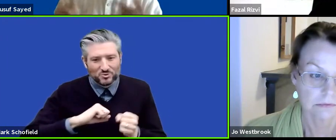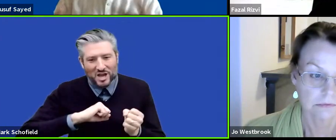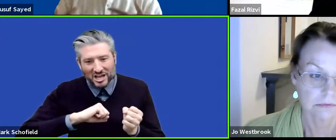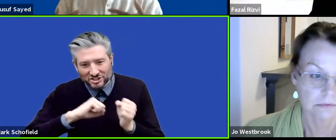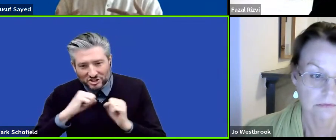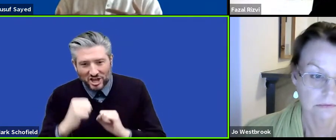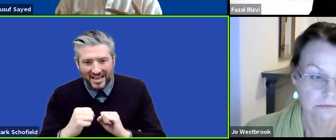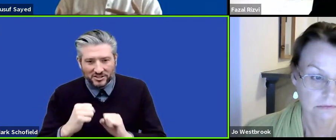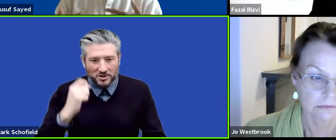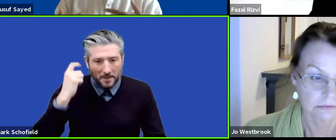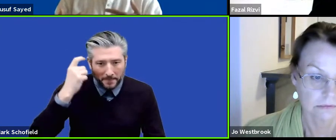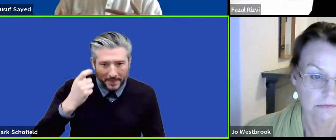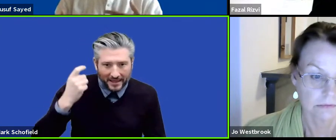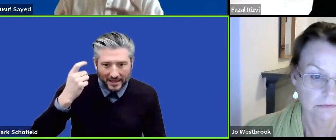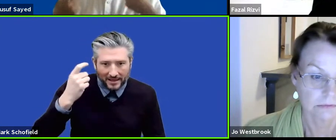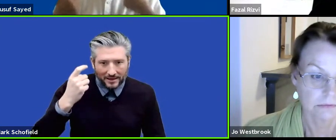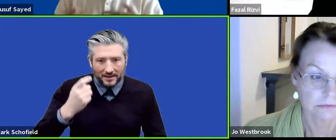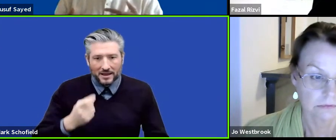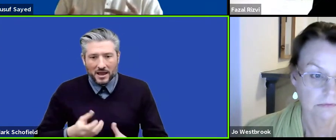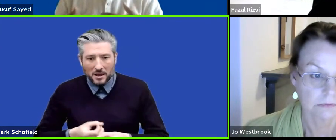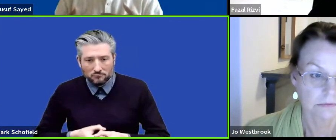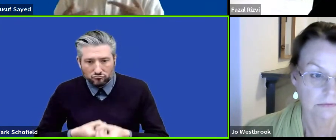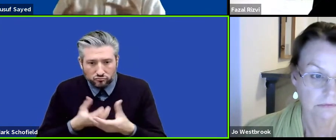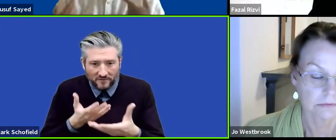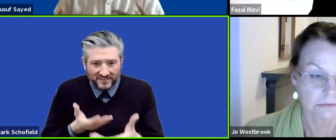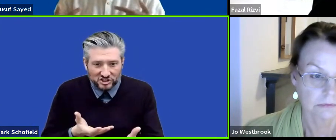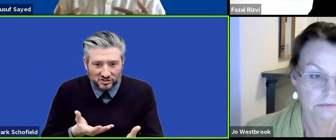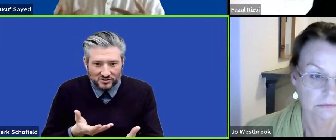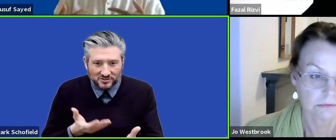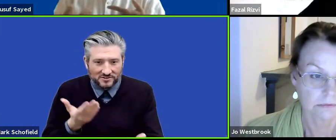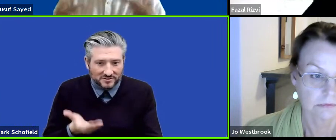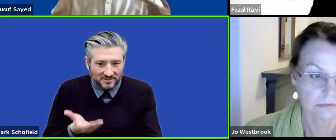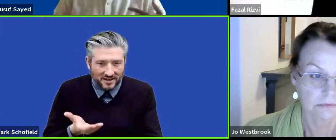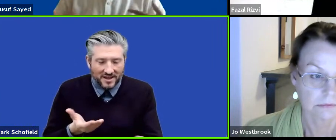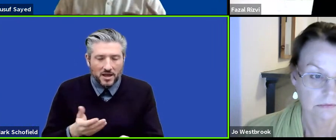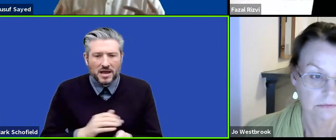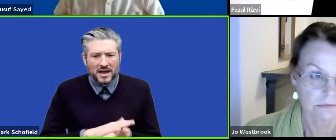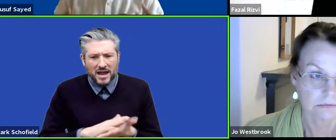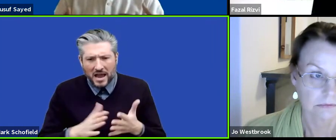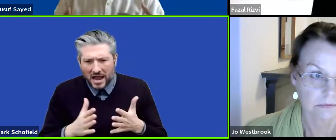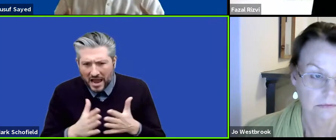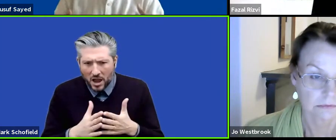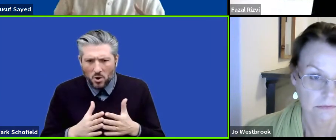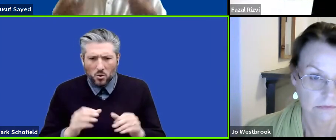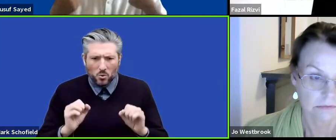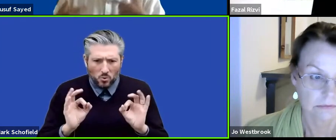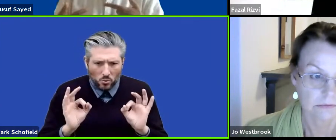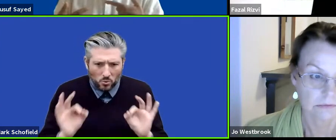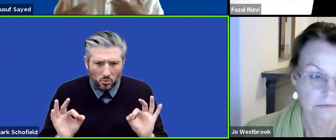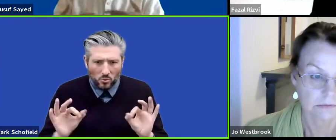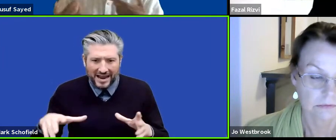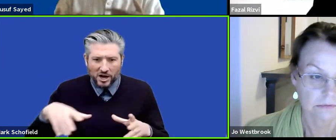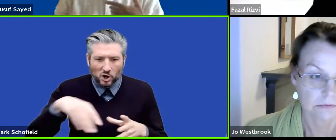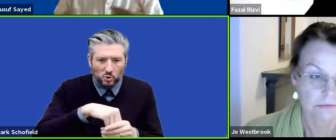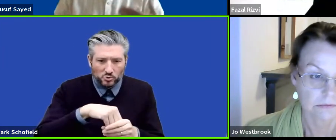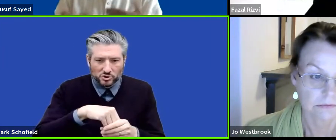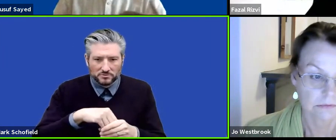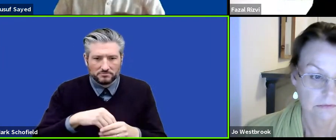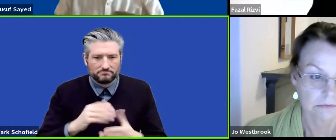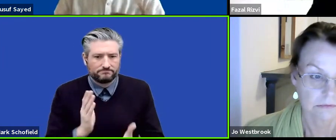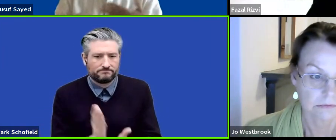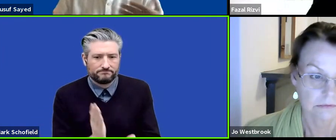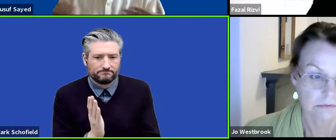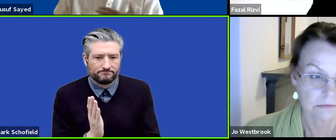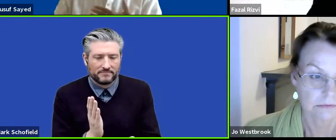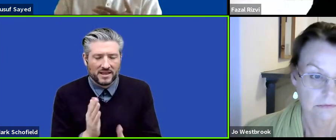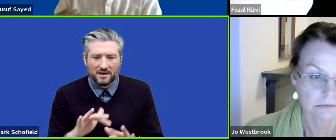in which we provide education in order to make inclusion a possibility. It's not simply